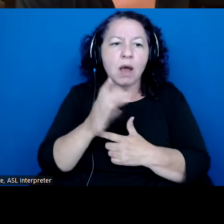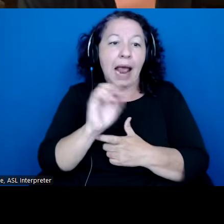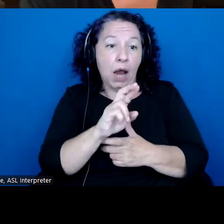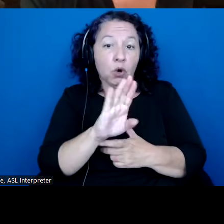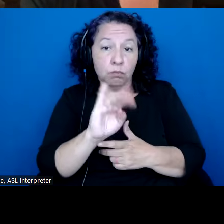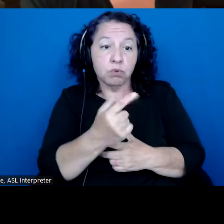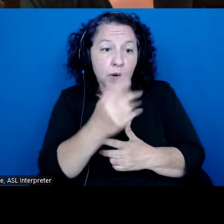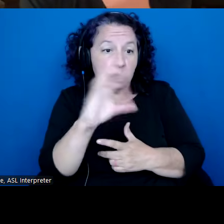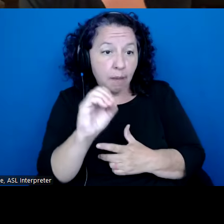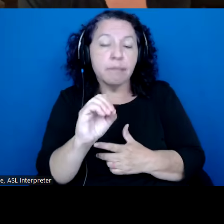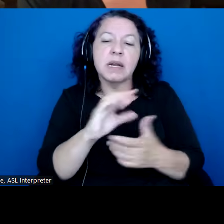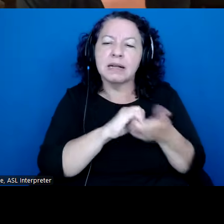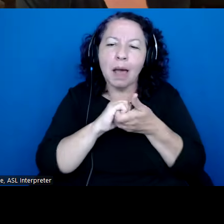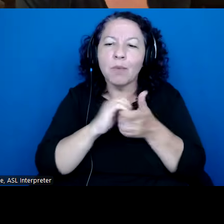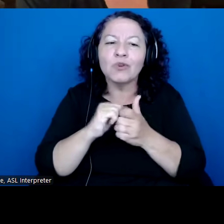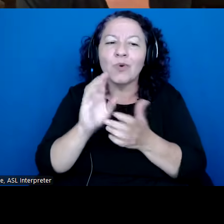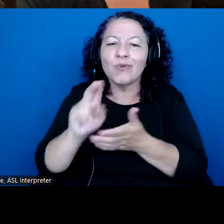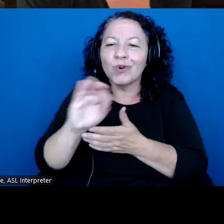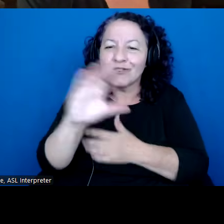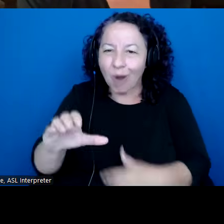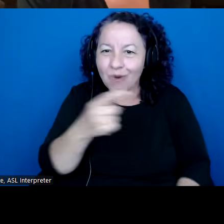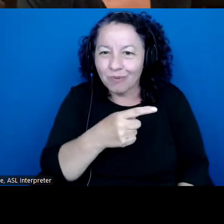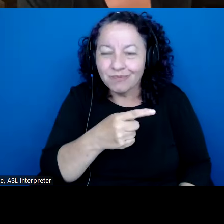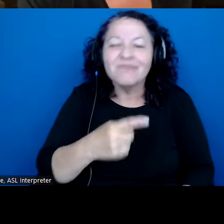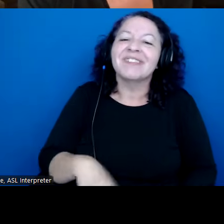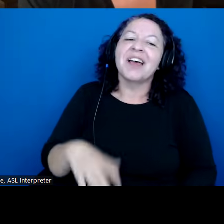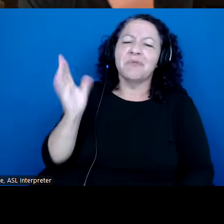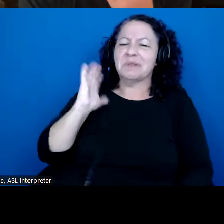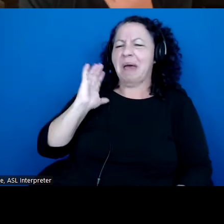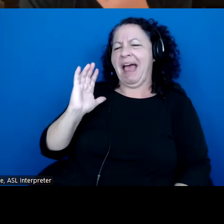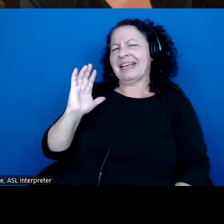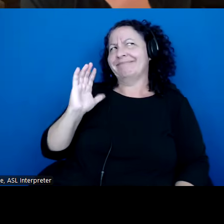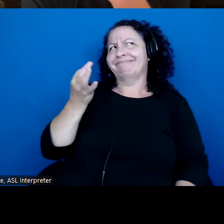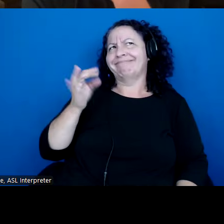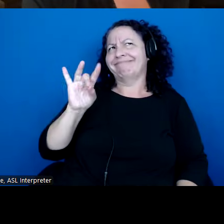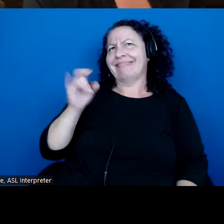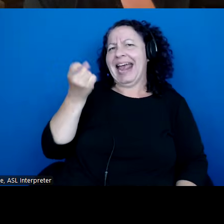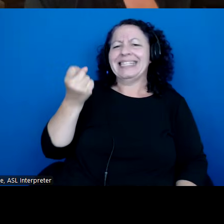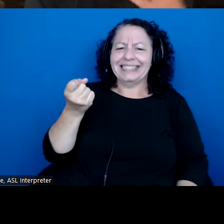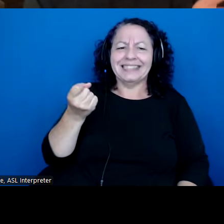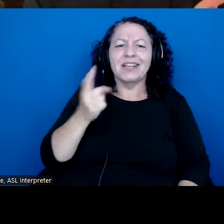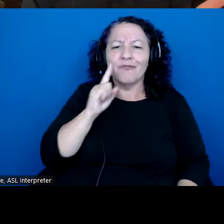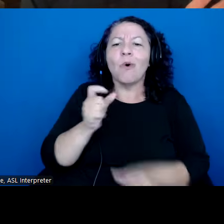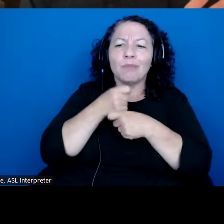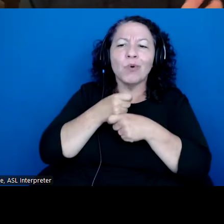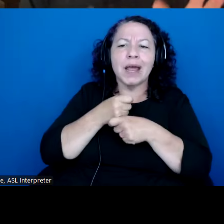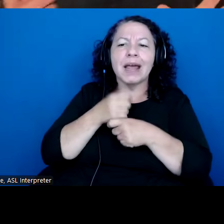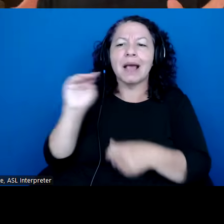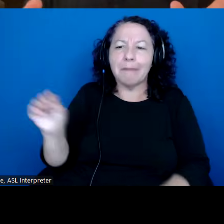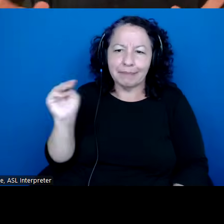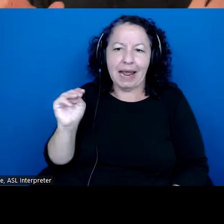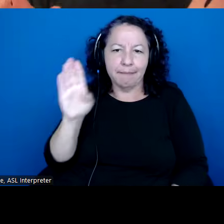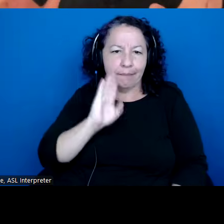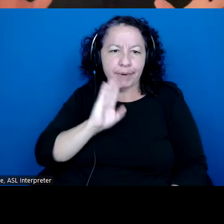with the University of Chicago uh, back in the late 80s to brew a Mesopotamian beer. They interpreted BAP beer as